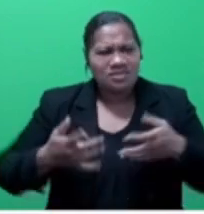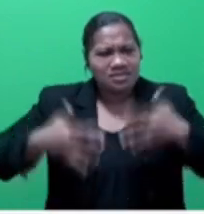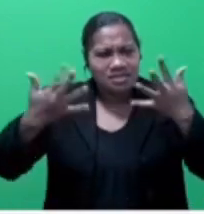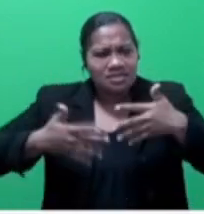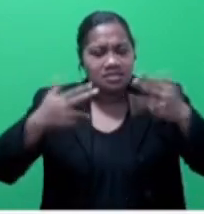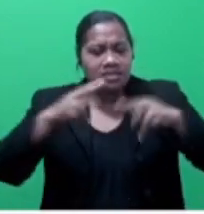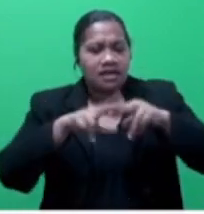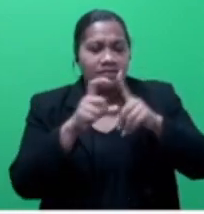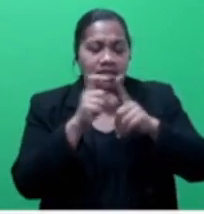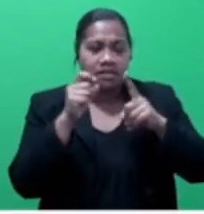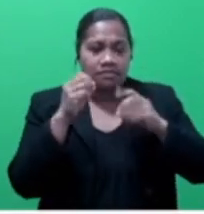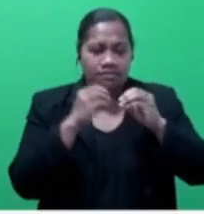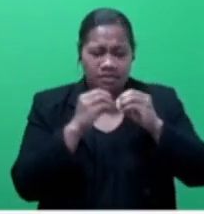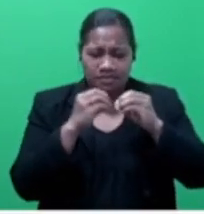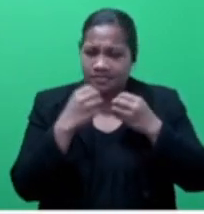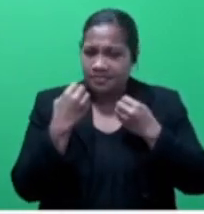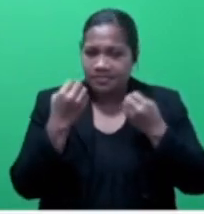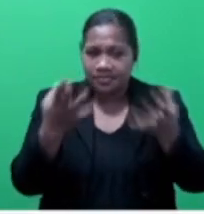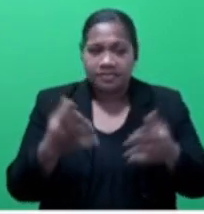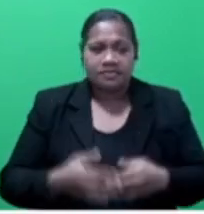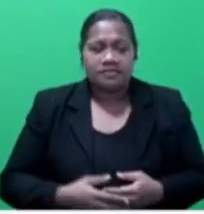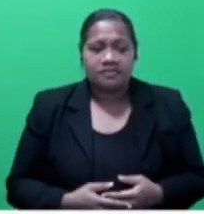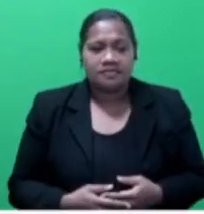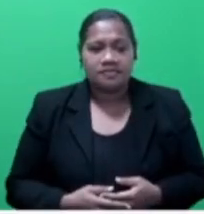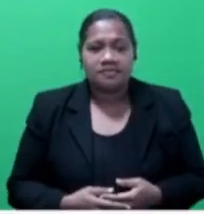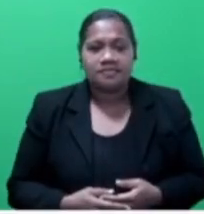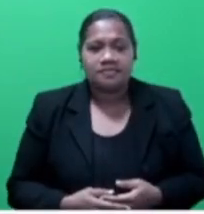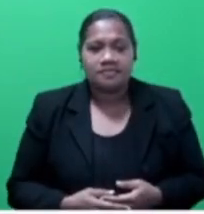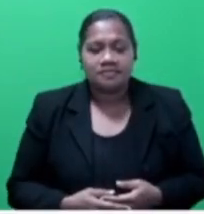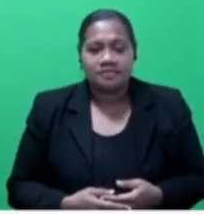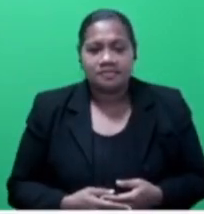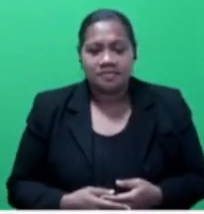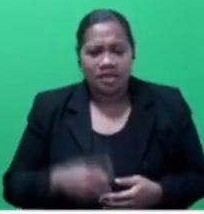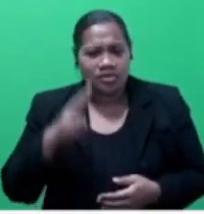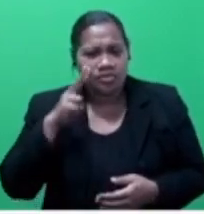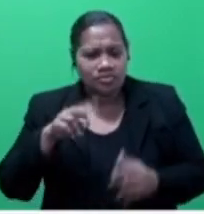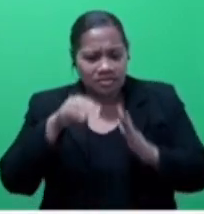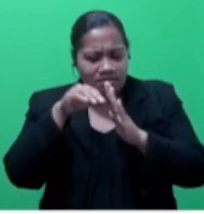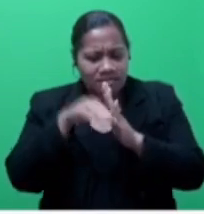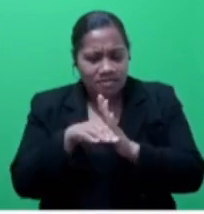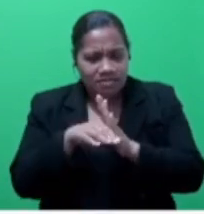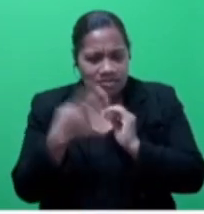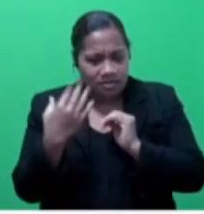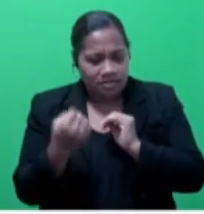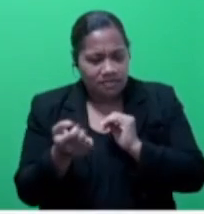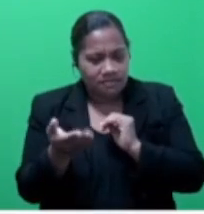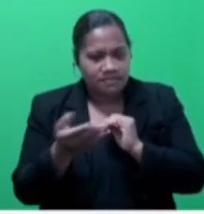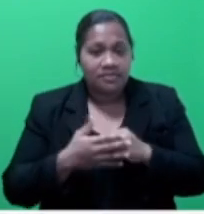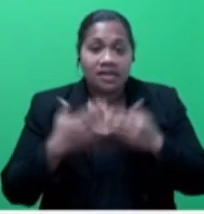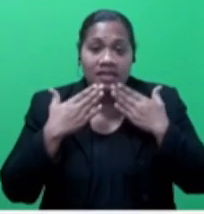many decades ago and look at the rate of default then. Thank you, sir. Thank you.